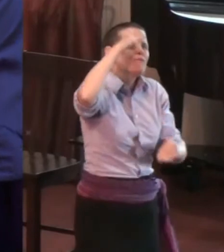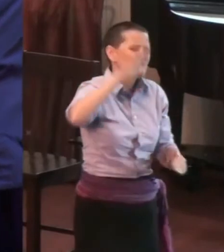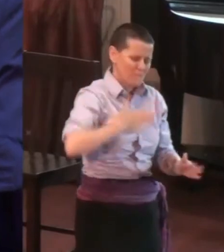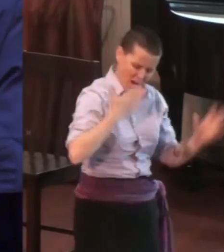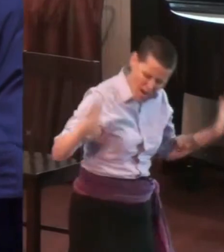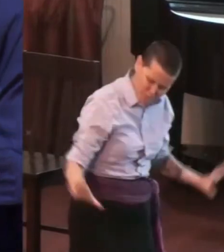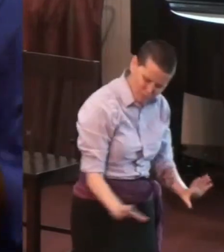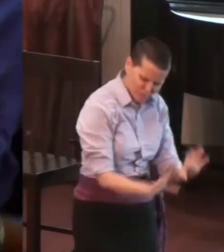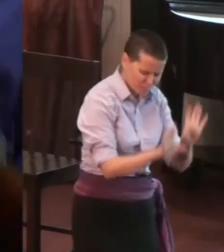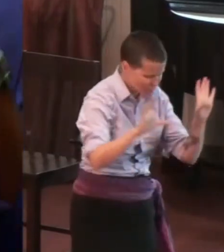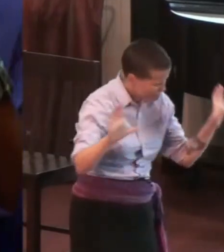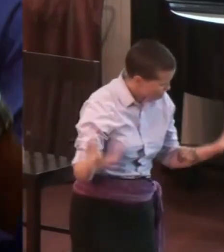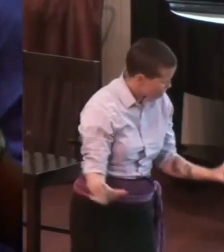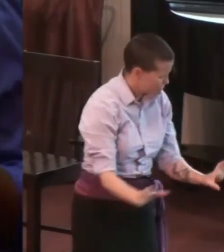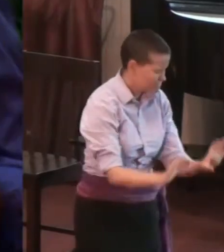all I do.